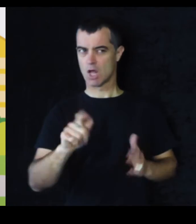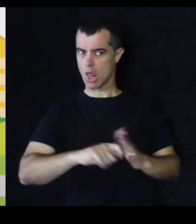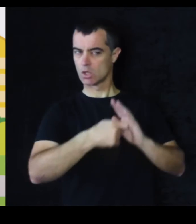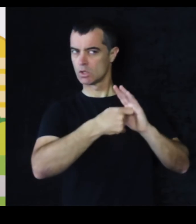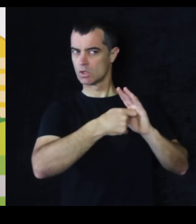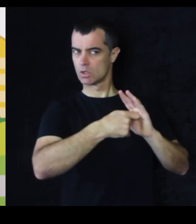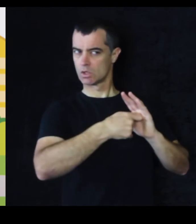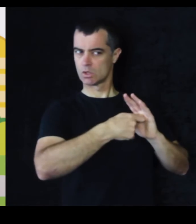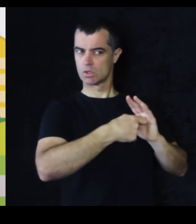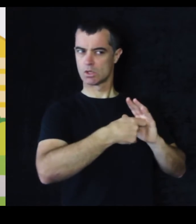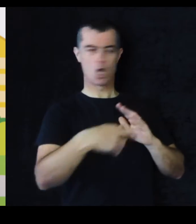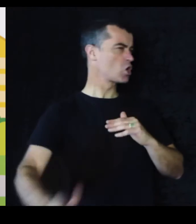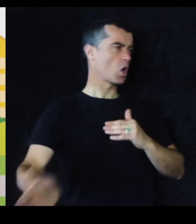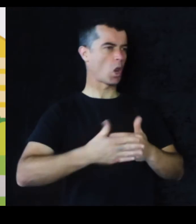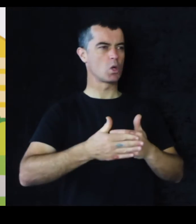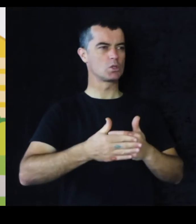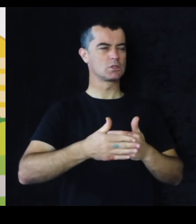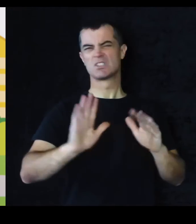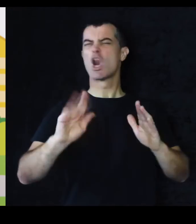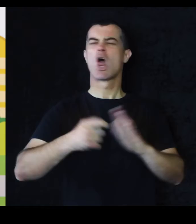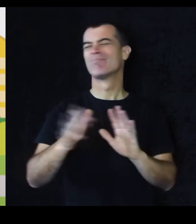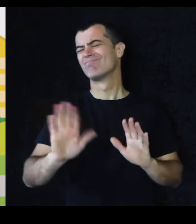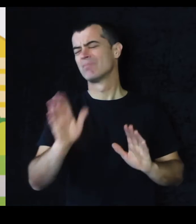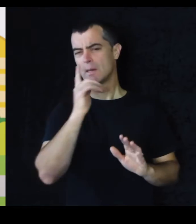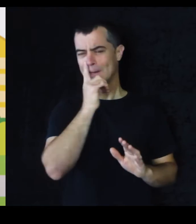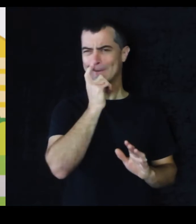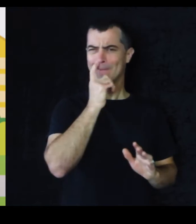door, or not locked, but closed door doesn't get